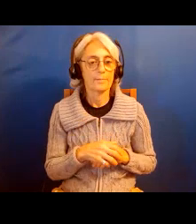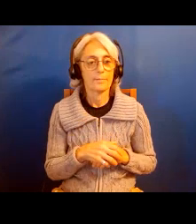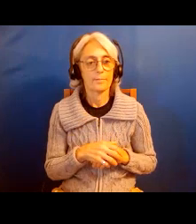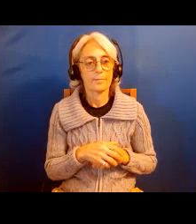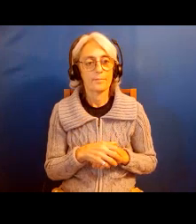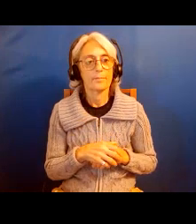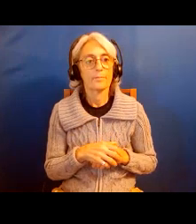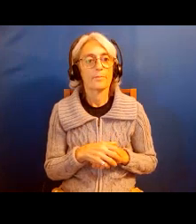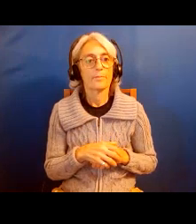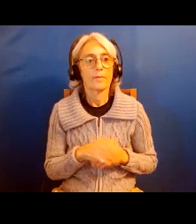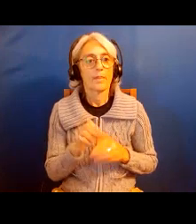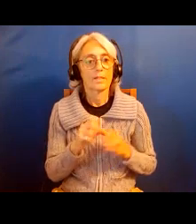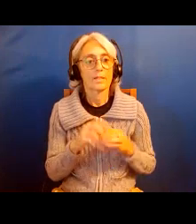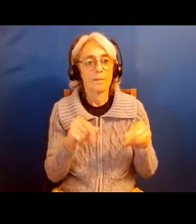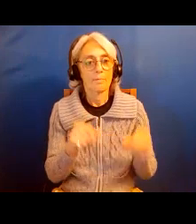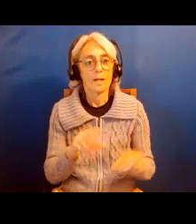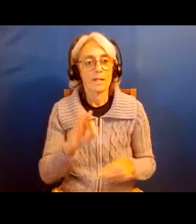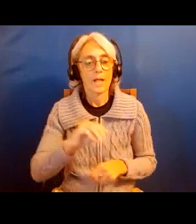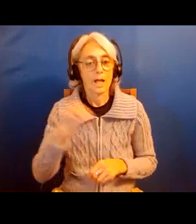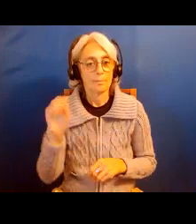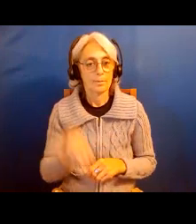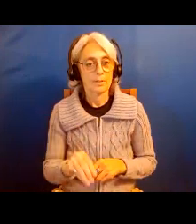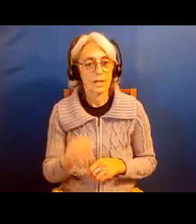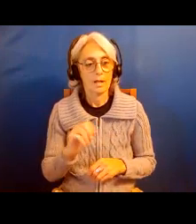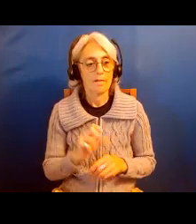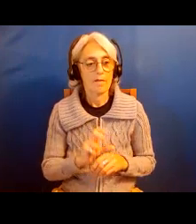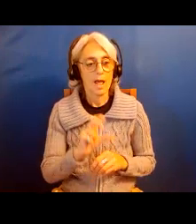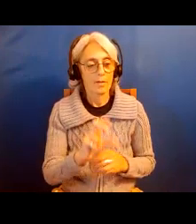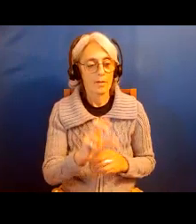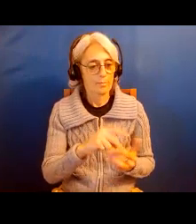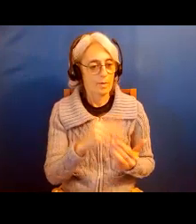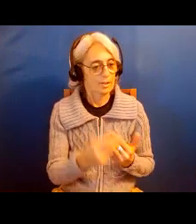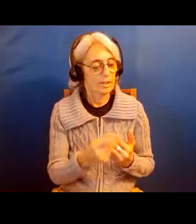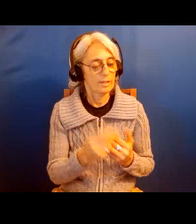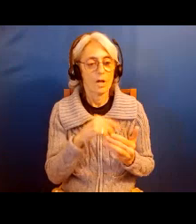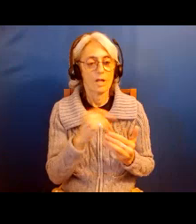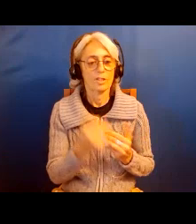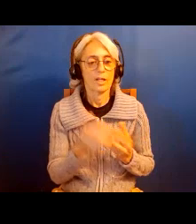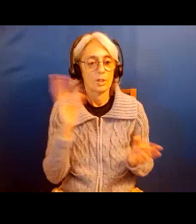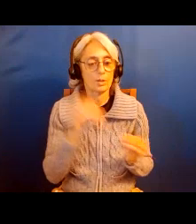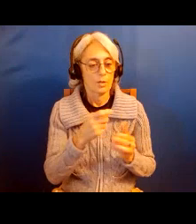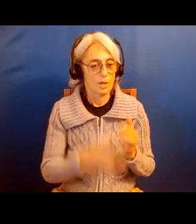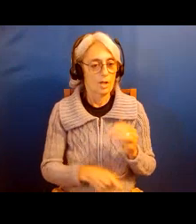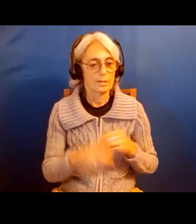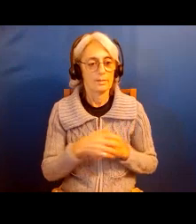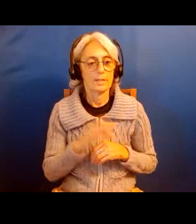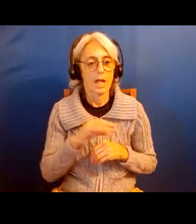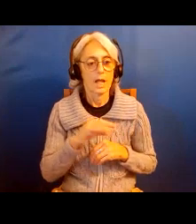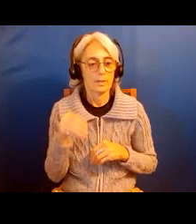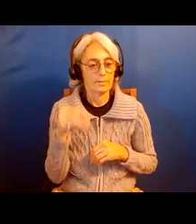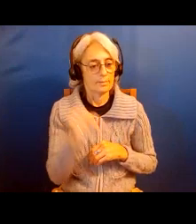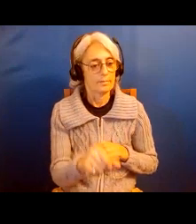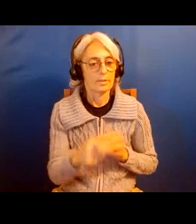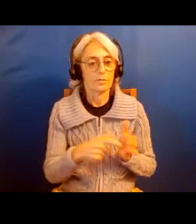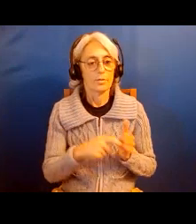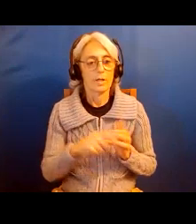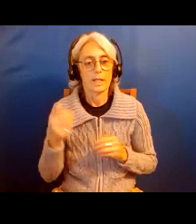state covers 90% of an allocated project's total cost and requires a 10% local